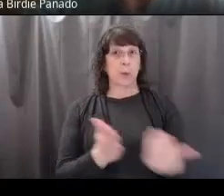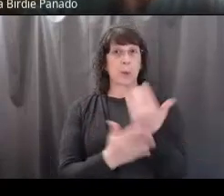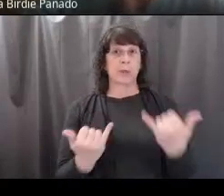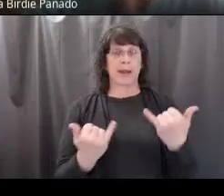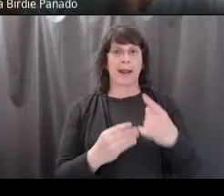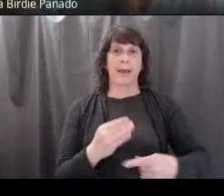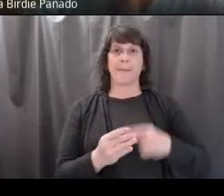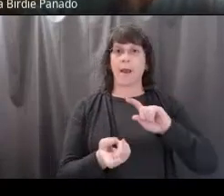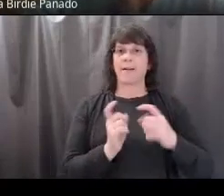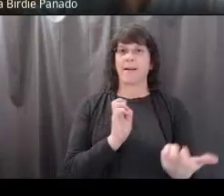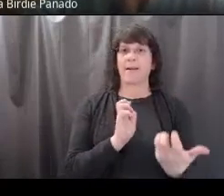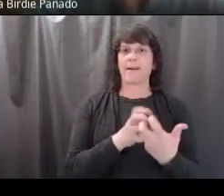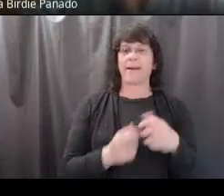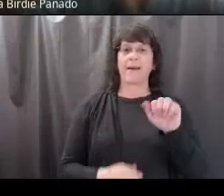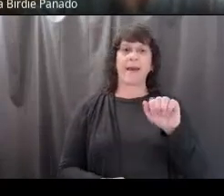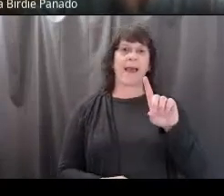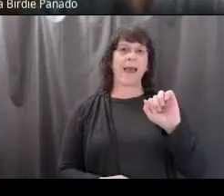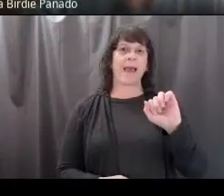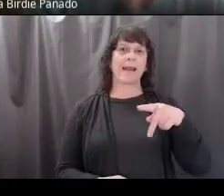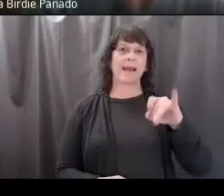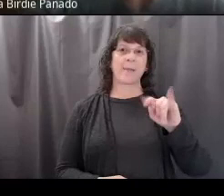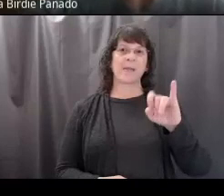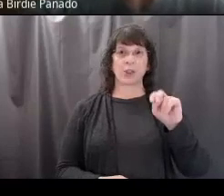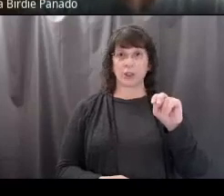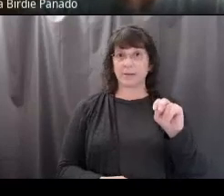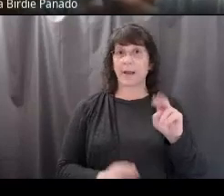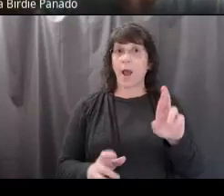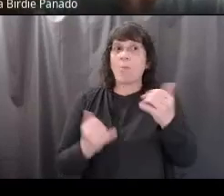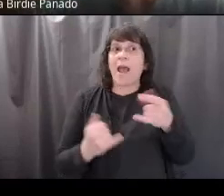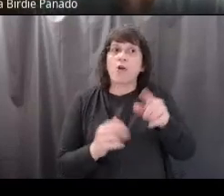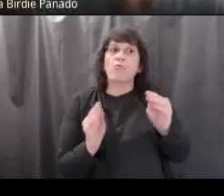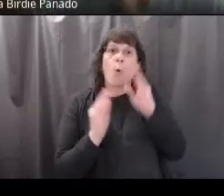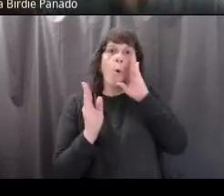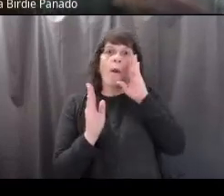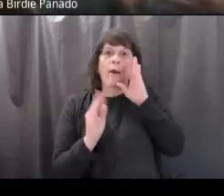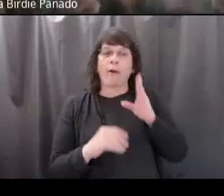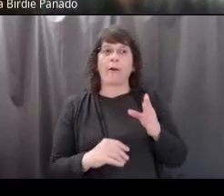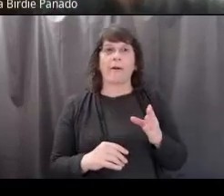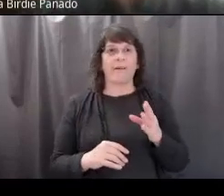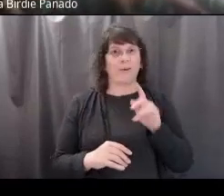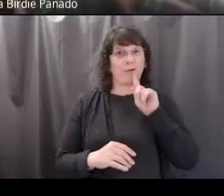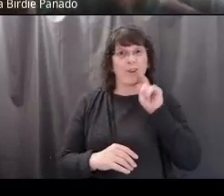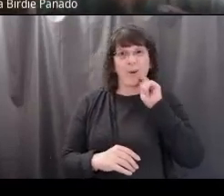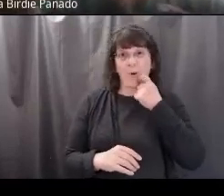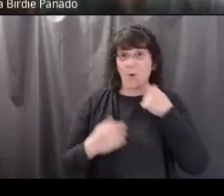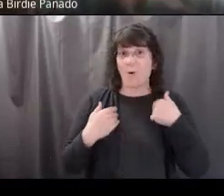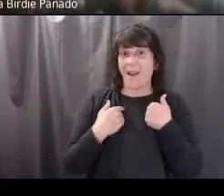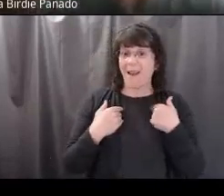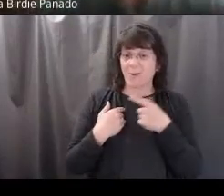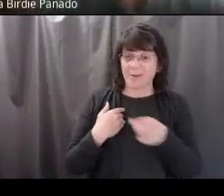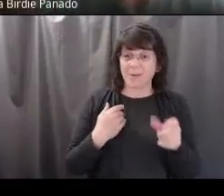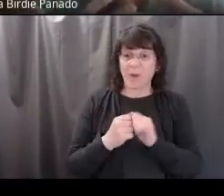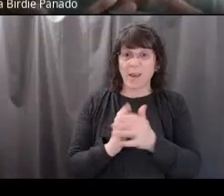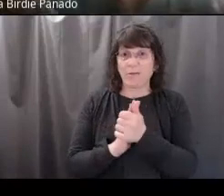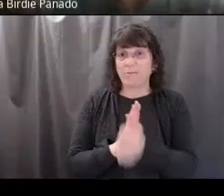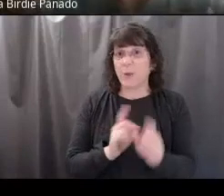about adaptations. And I hope that now you're more aware of how cool animals are with their